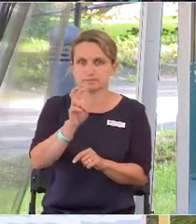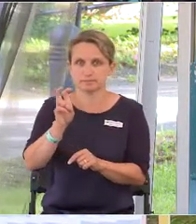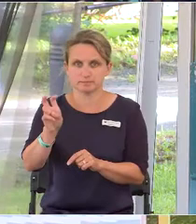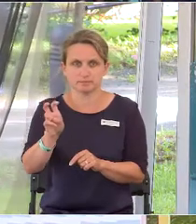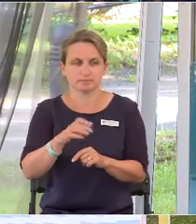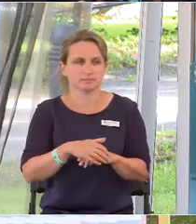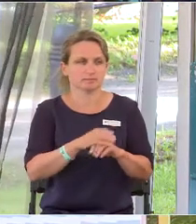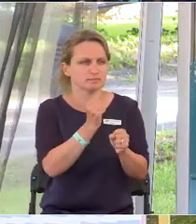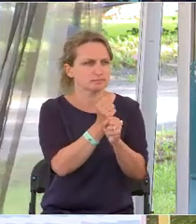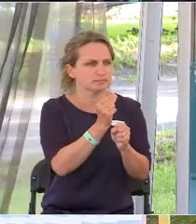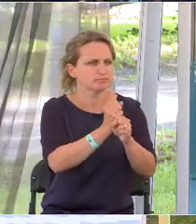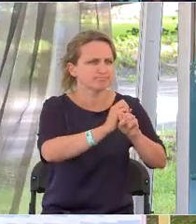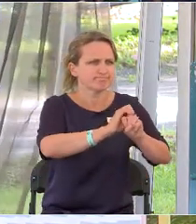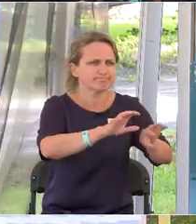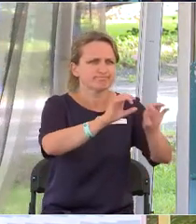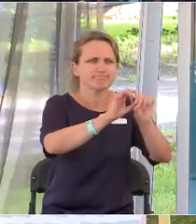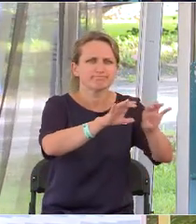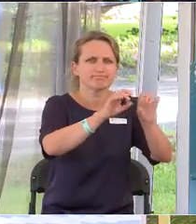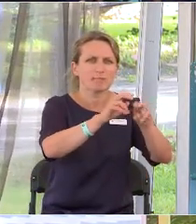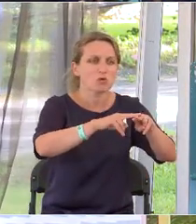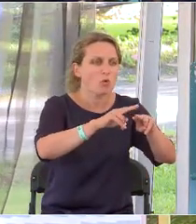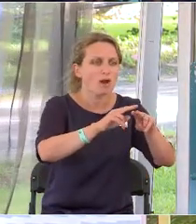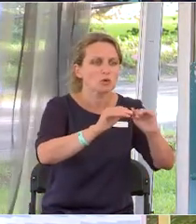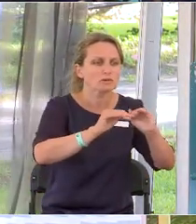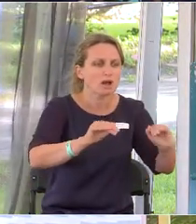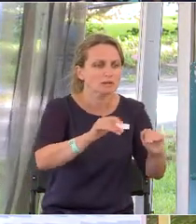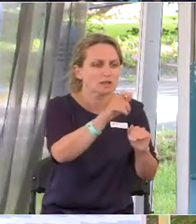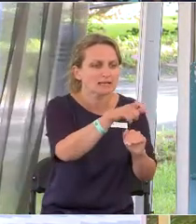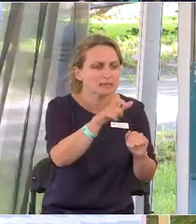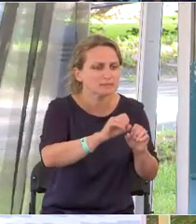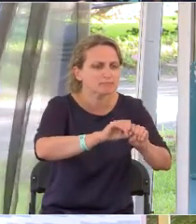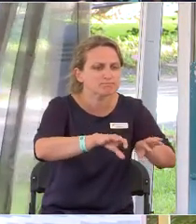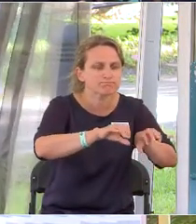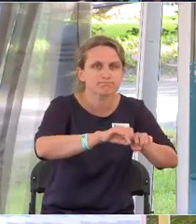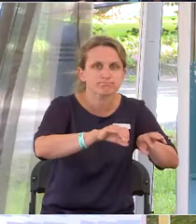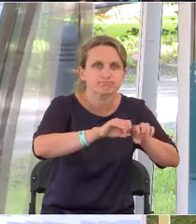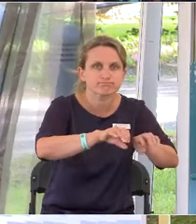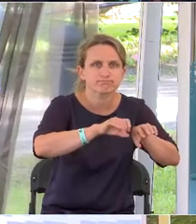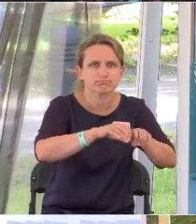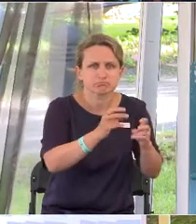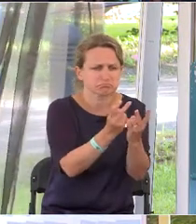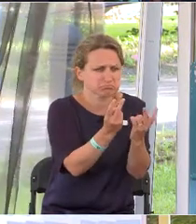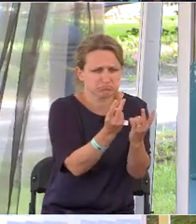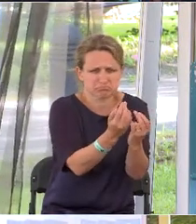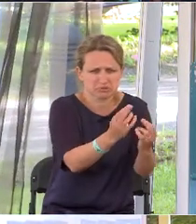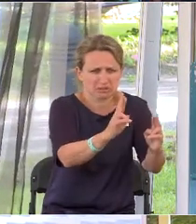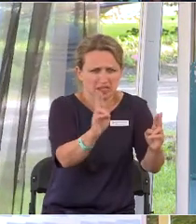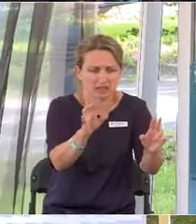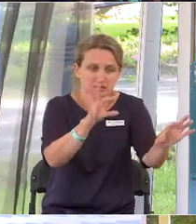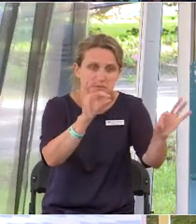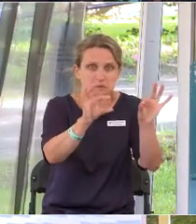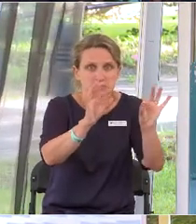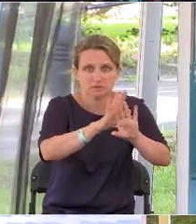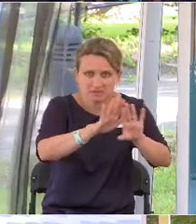determinedly works on a local level, talking to people, random people, people in